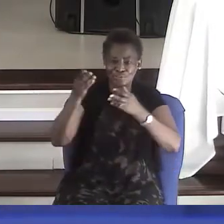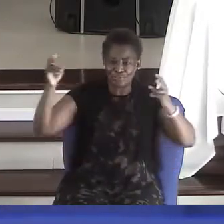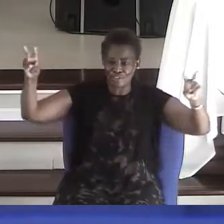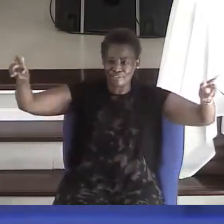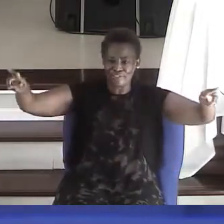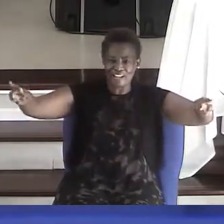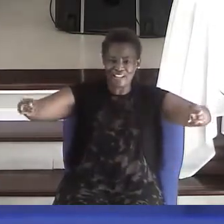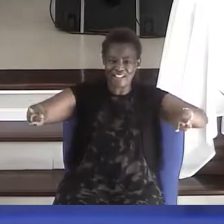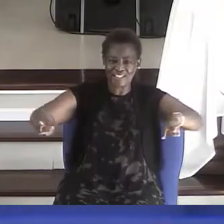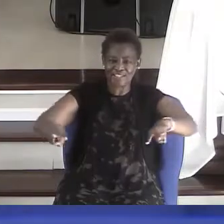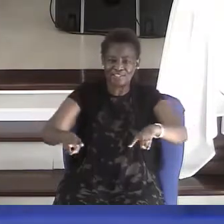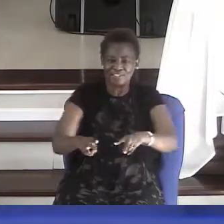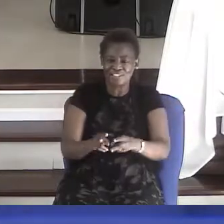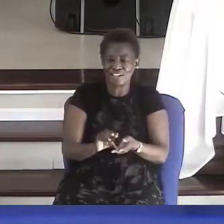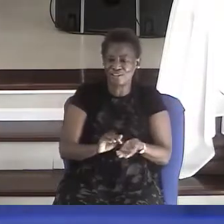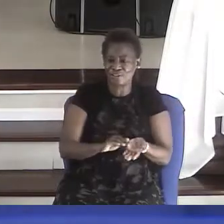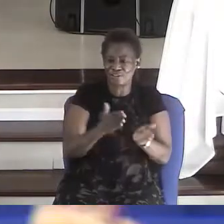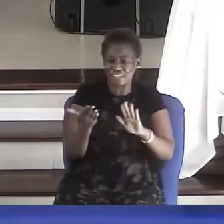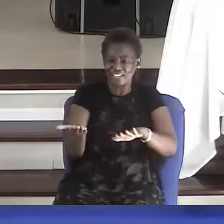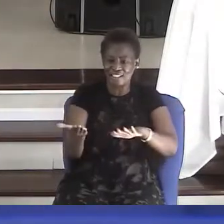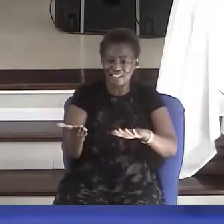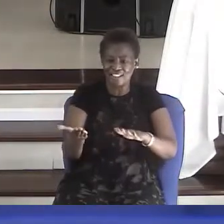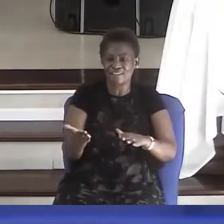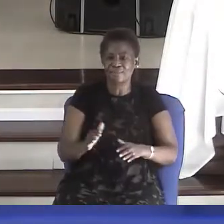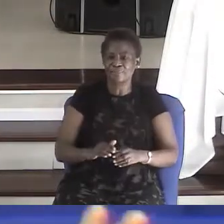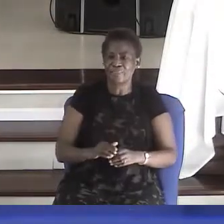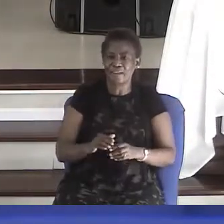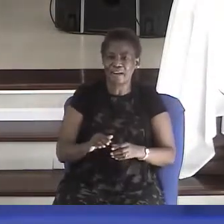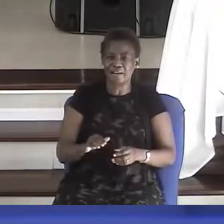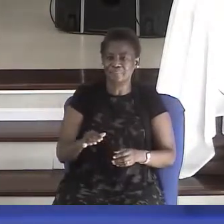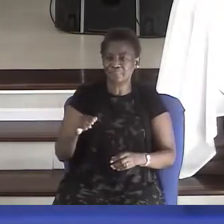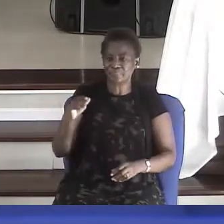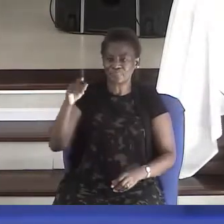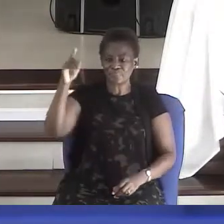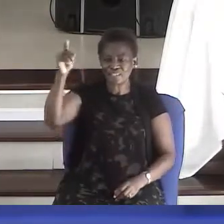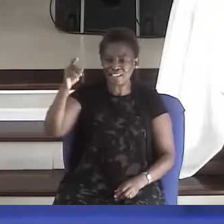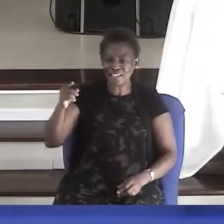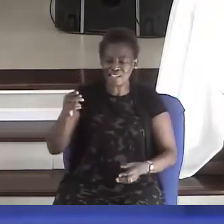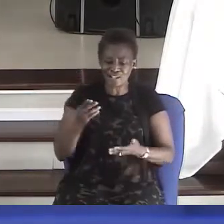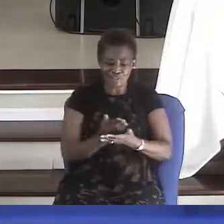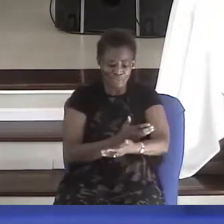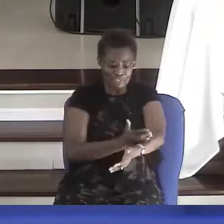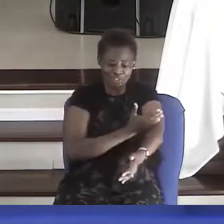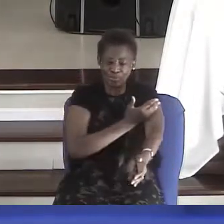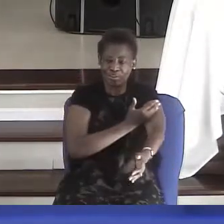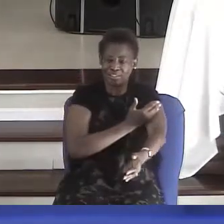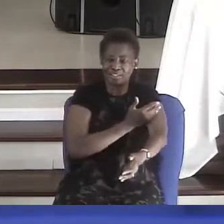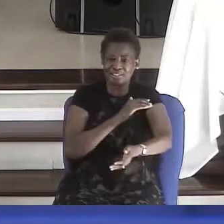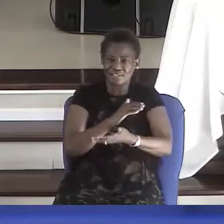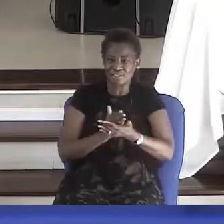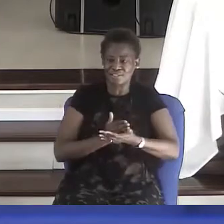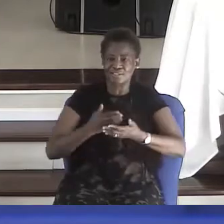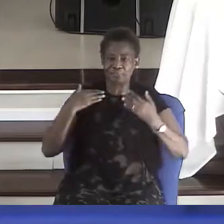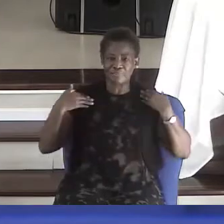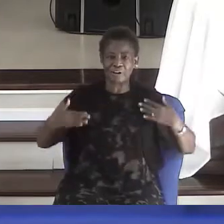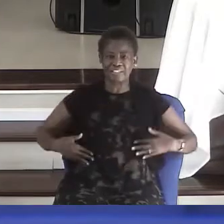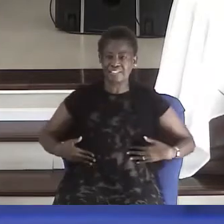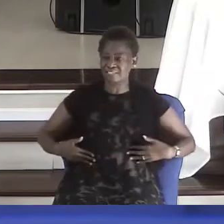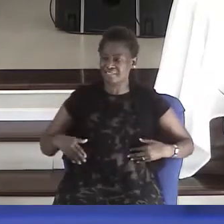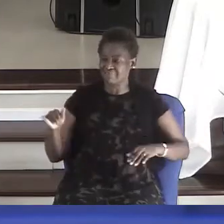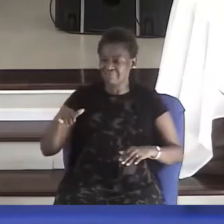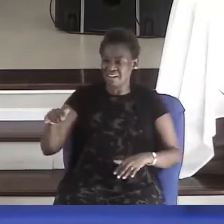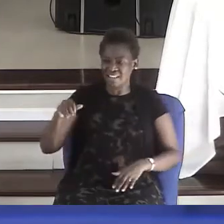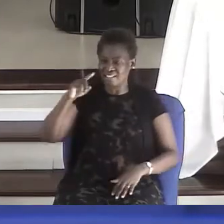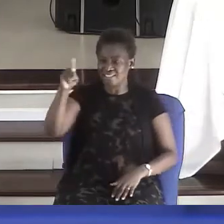of us and restore our bodies like he did for Zeus and so many of us who were perhaps down with the